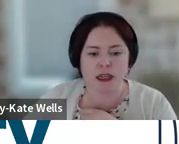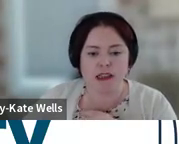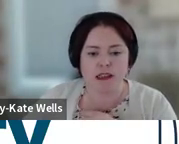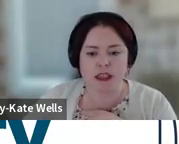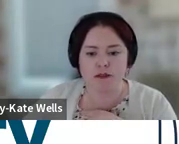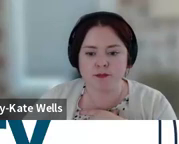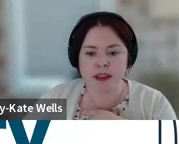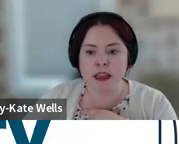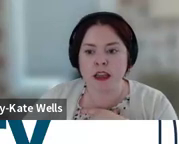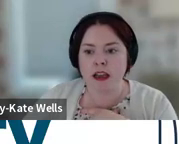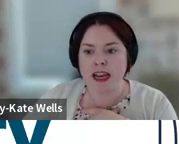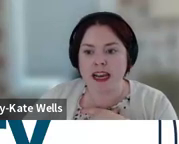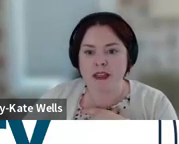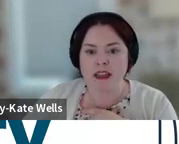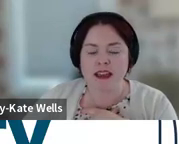Council on Independent Living.